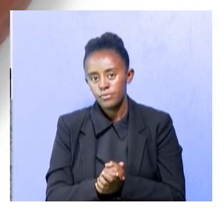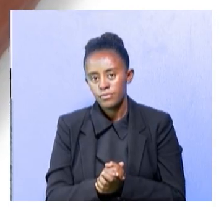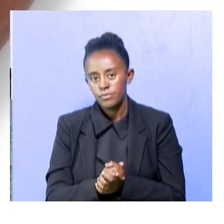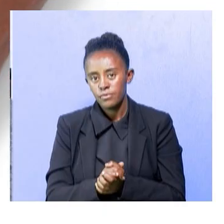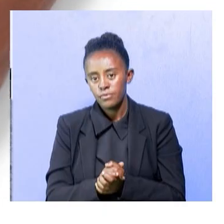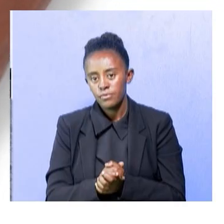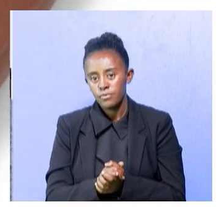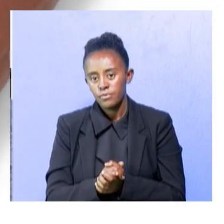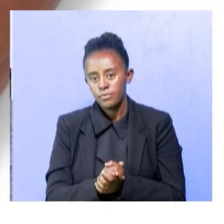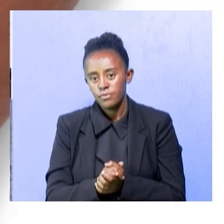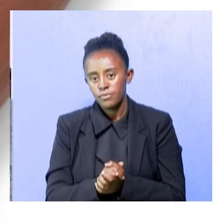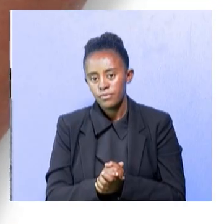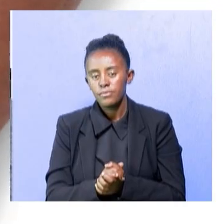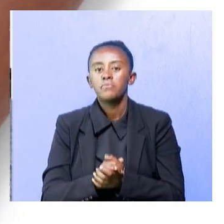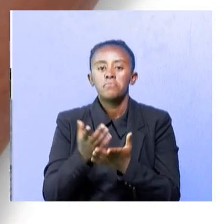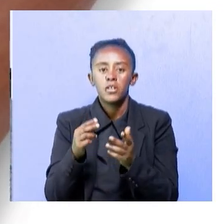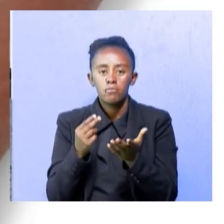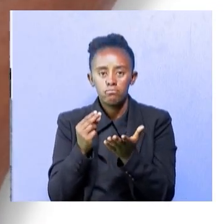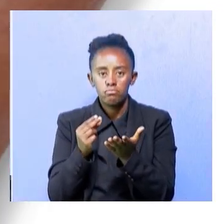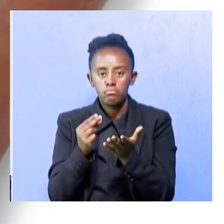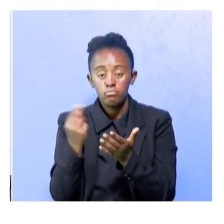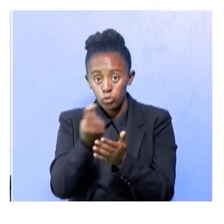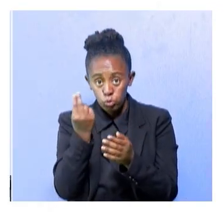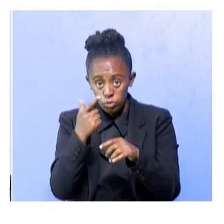provided below.